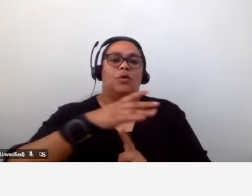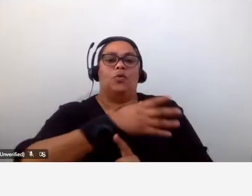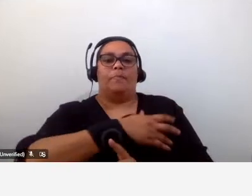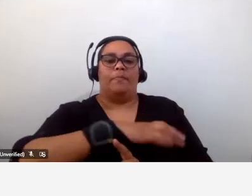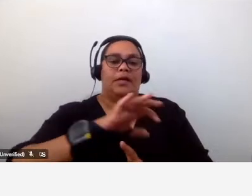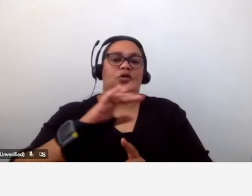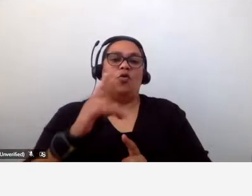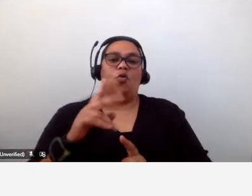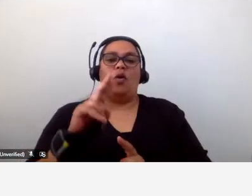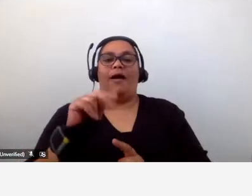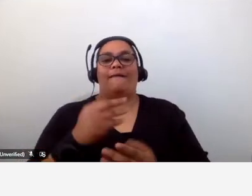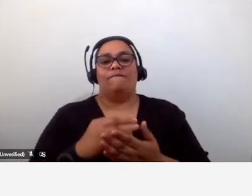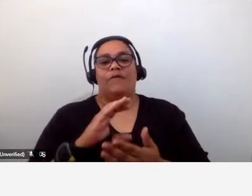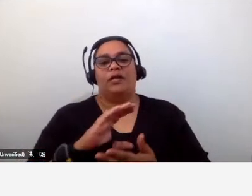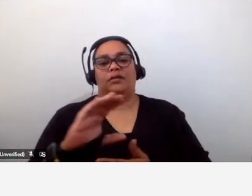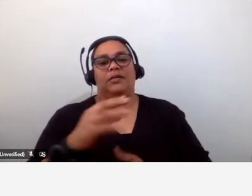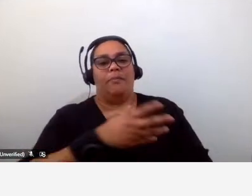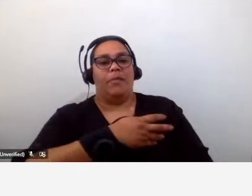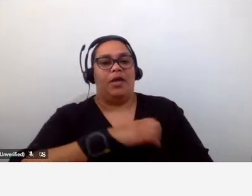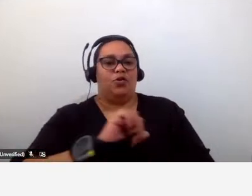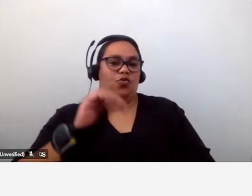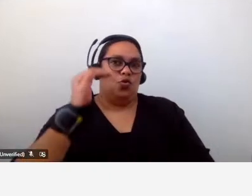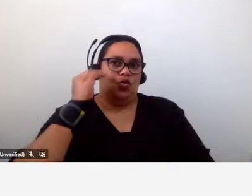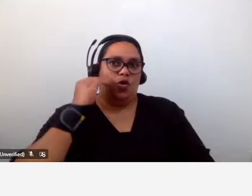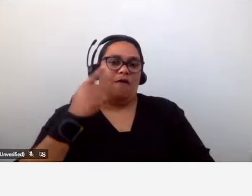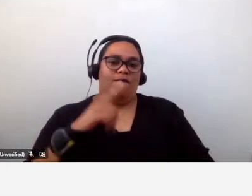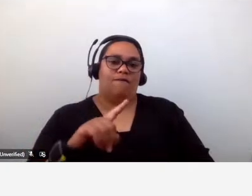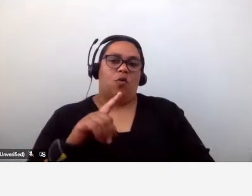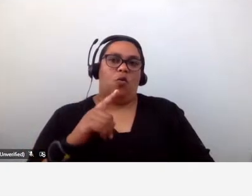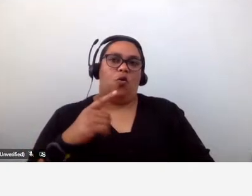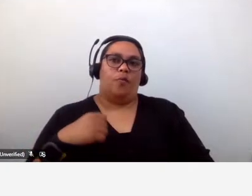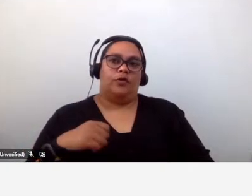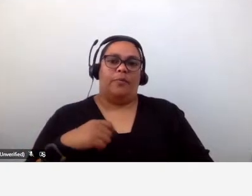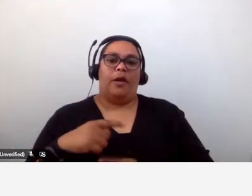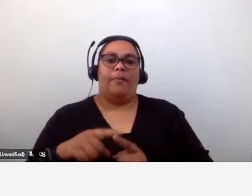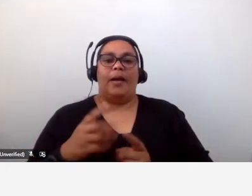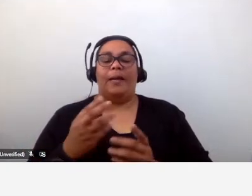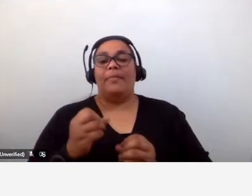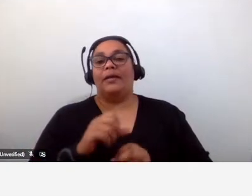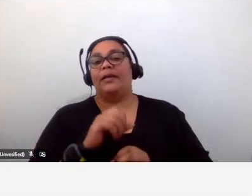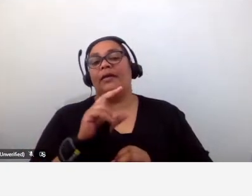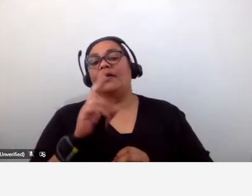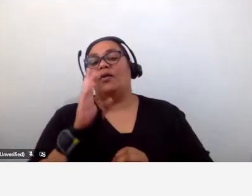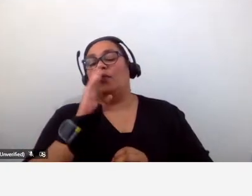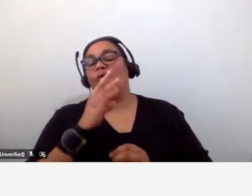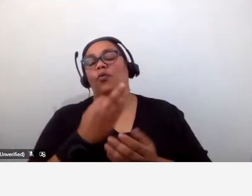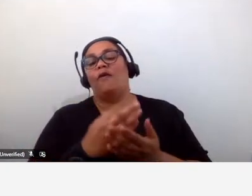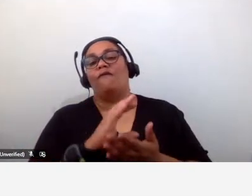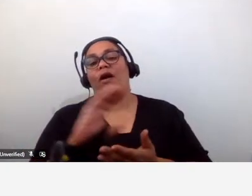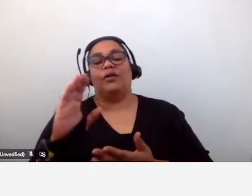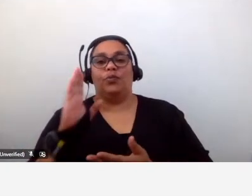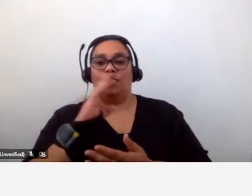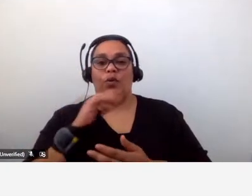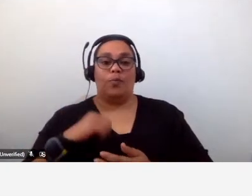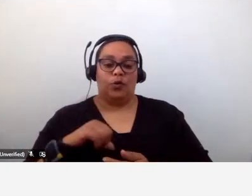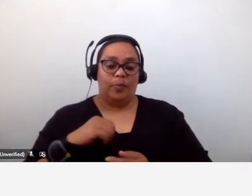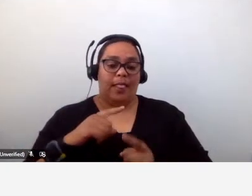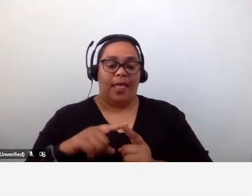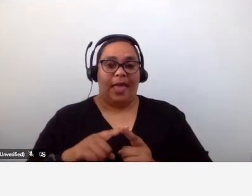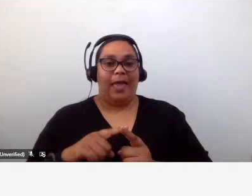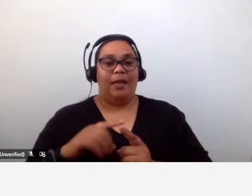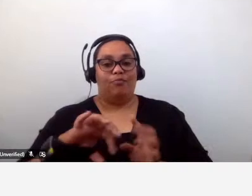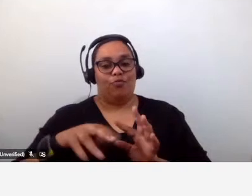and the unfunded mandate, as you know, for municipalities and many other unfunded mandates that we have that provinces and municipalities sit